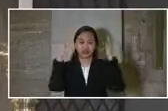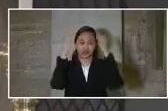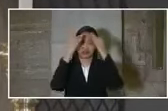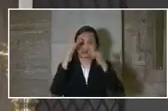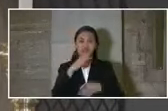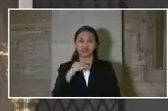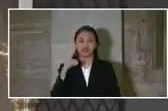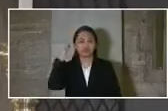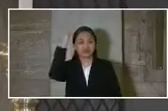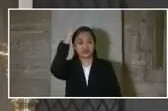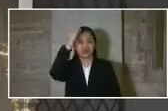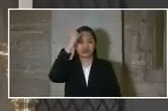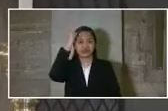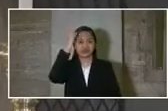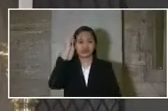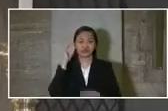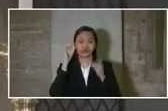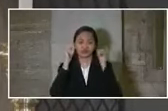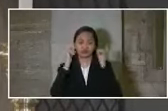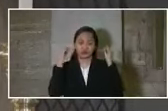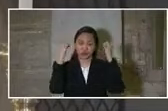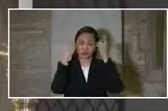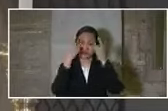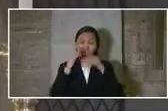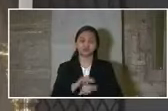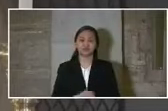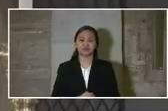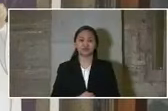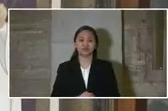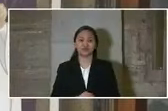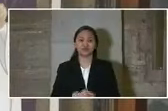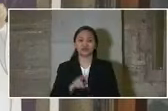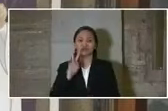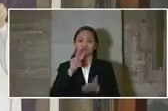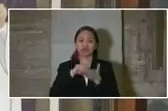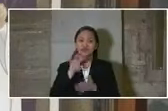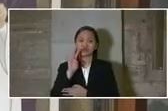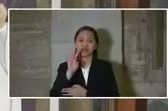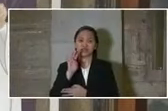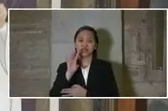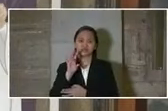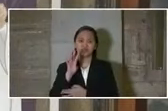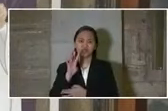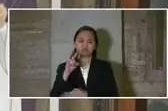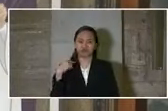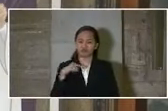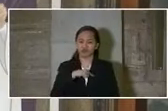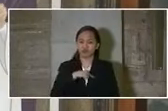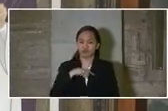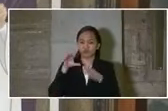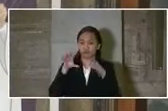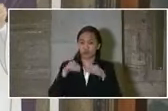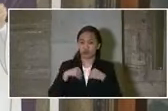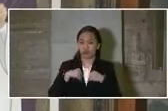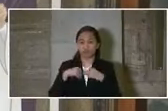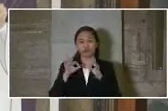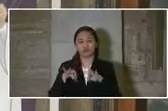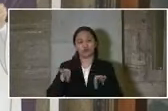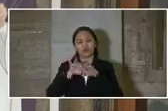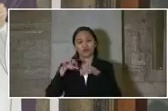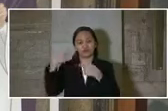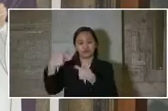Dominic de Guzman. In 2017, we received an important gift from Rome, from